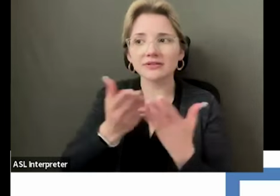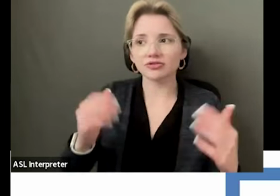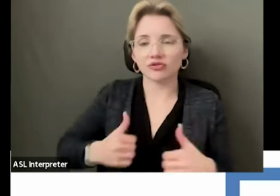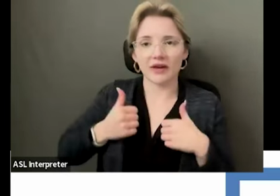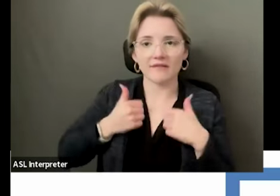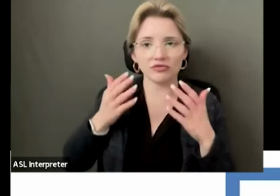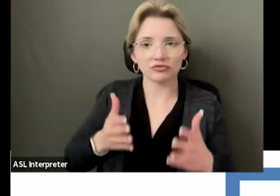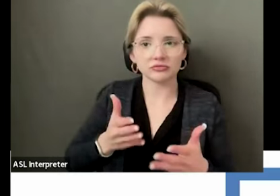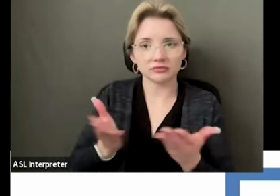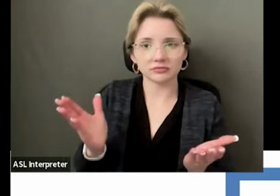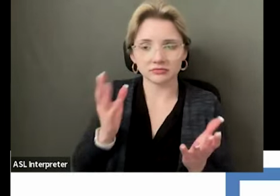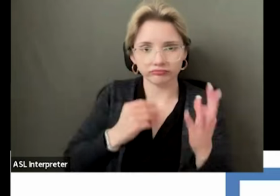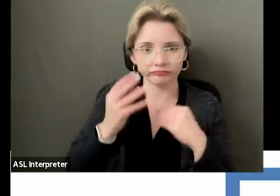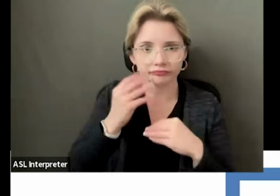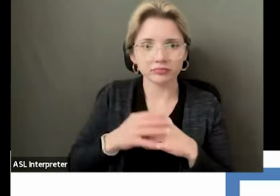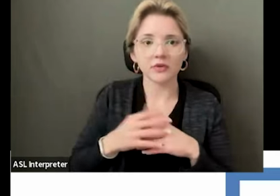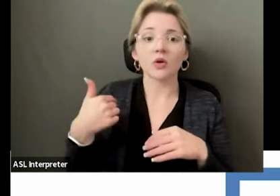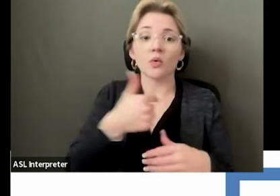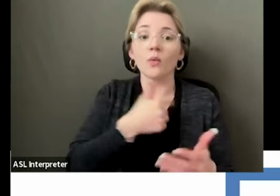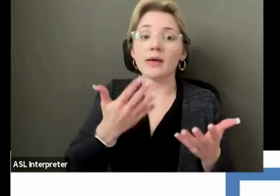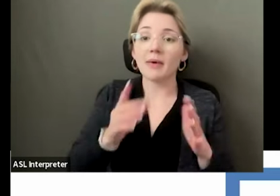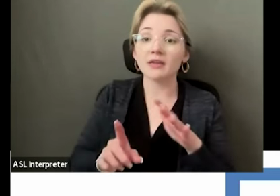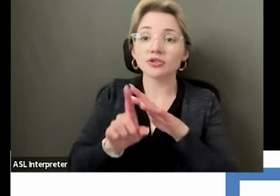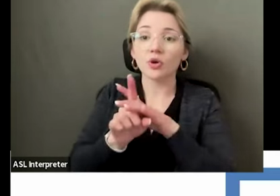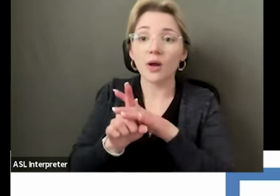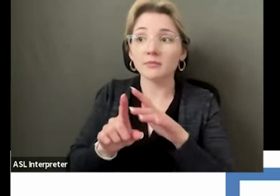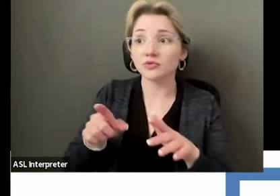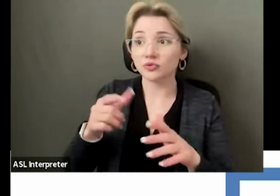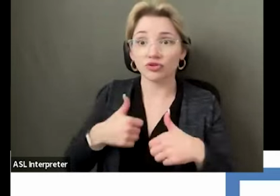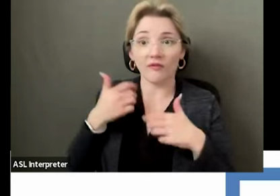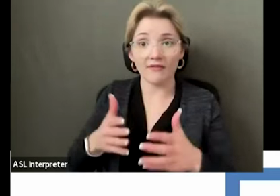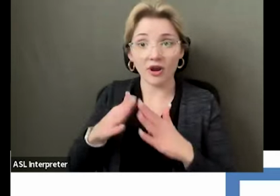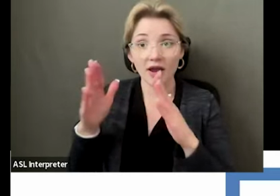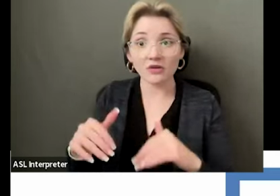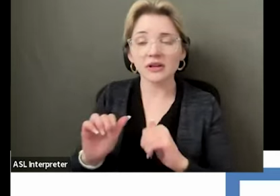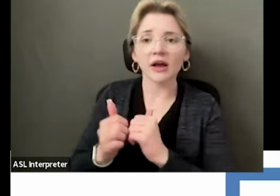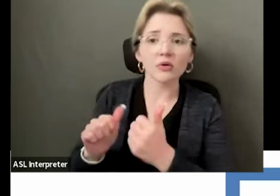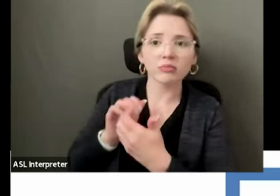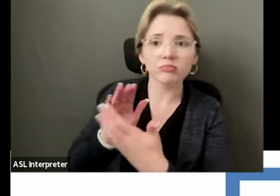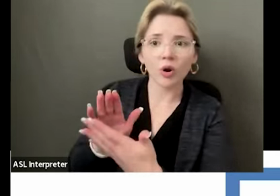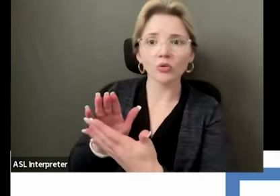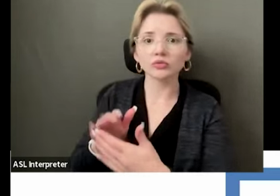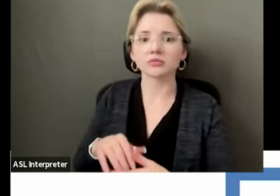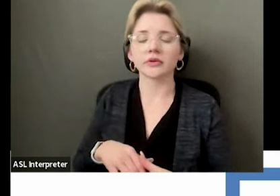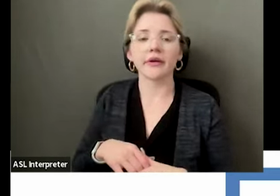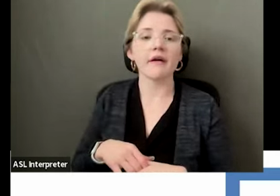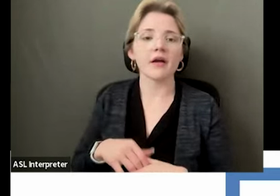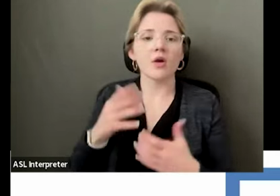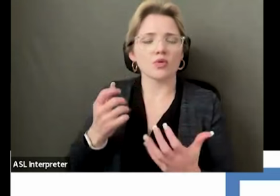to their housing providers, what to be thoughtful of, how to work with survivors in a way that